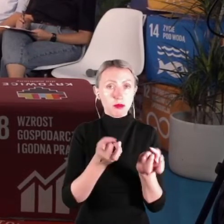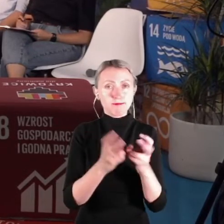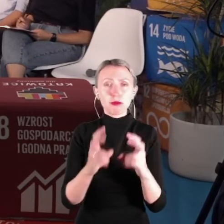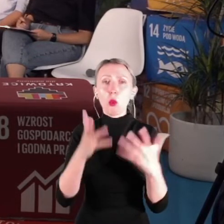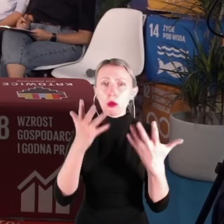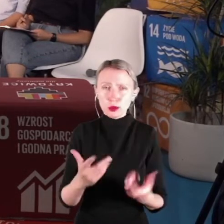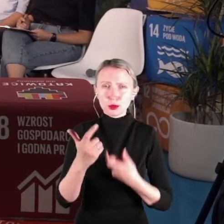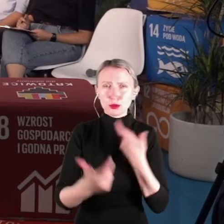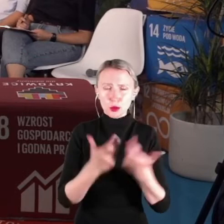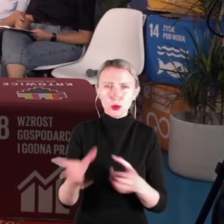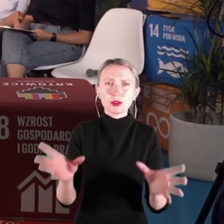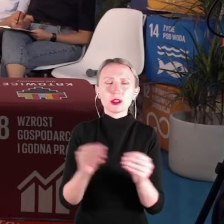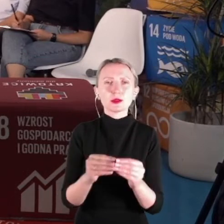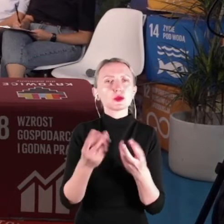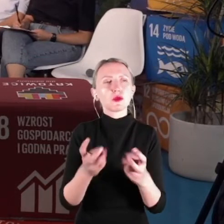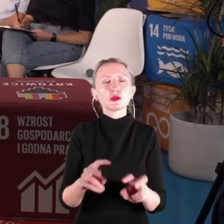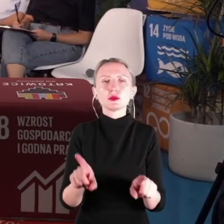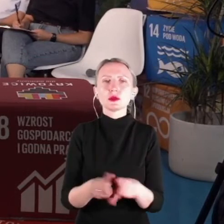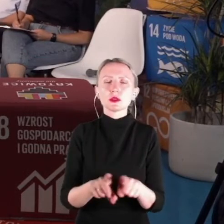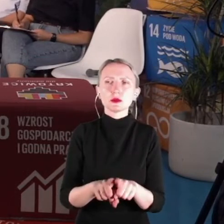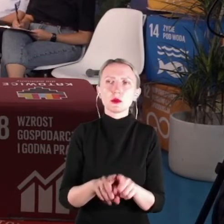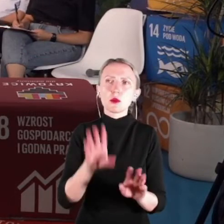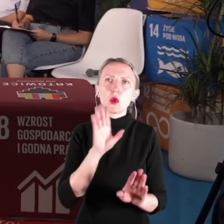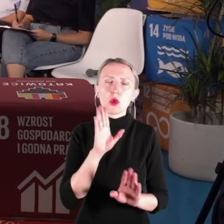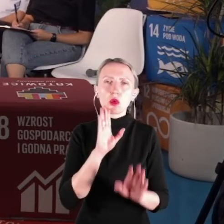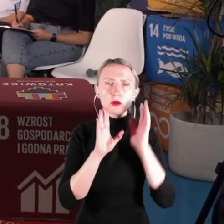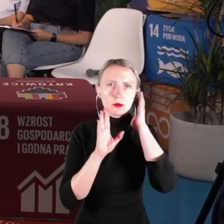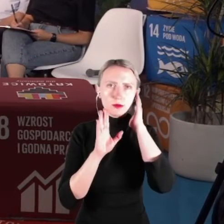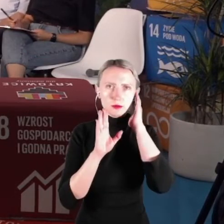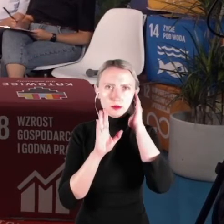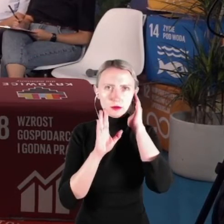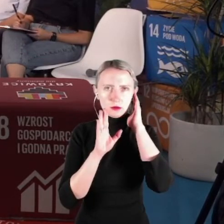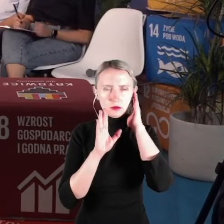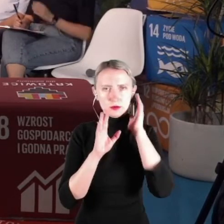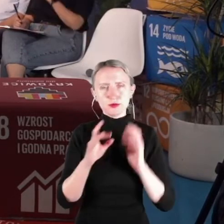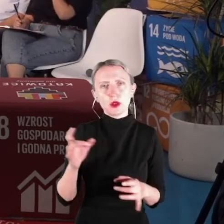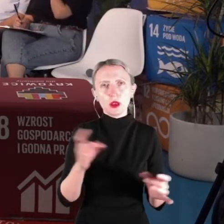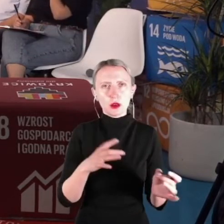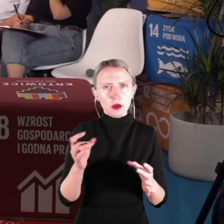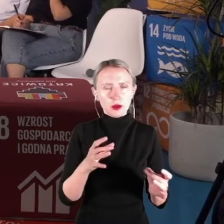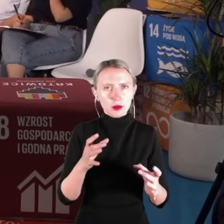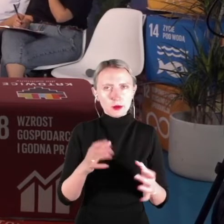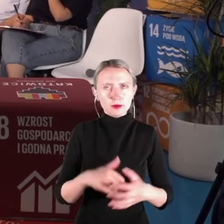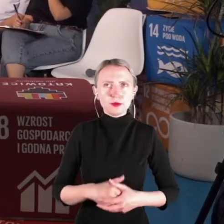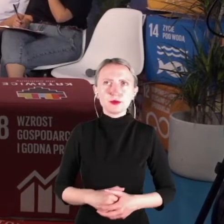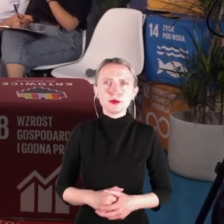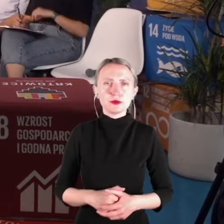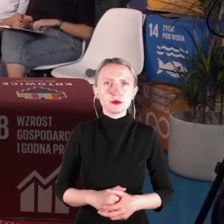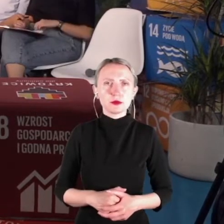table games and of research data gathering tools. So the kind of